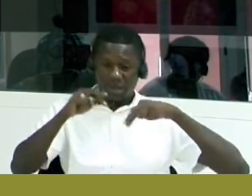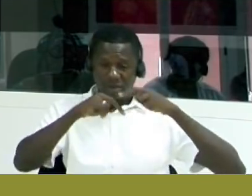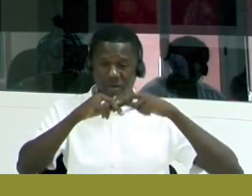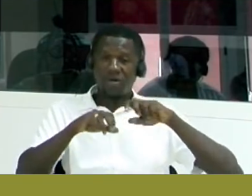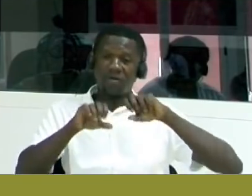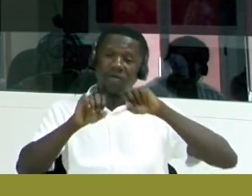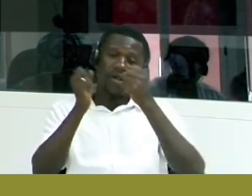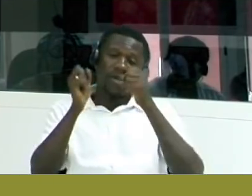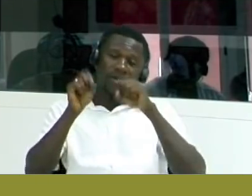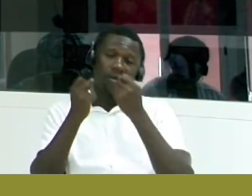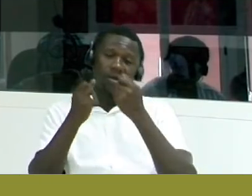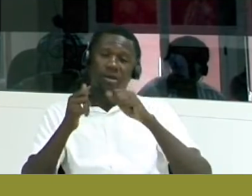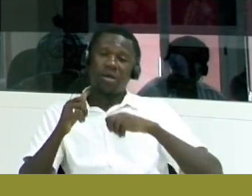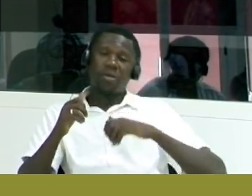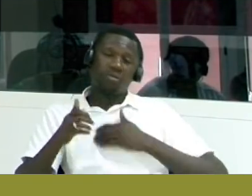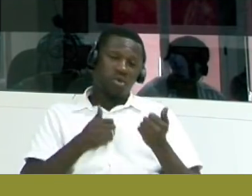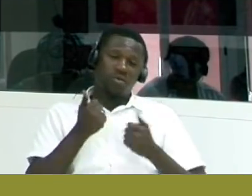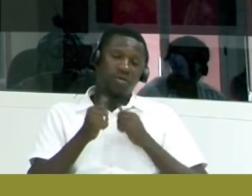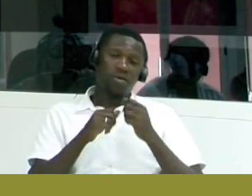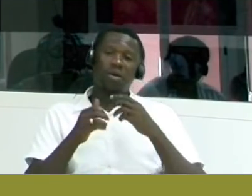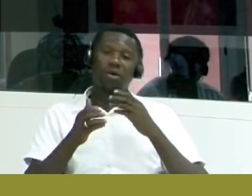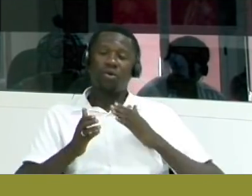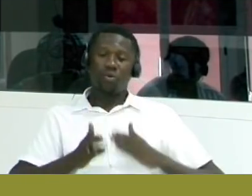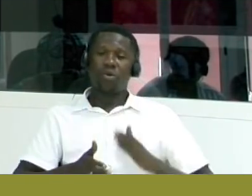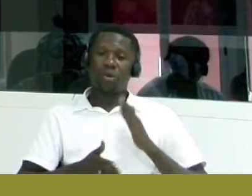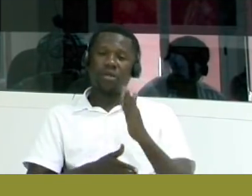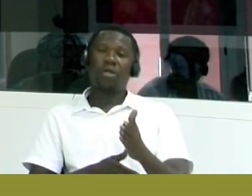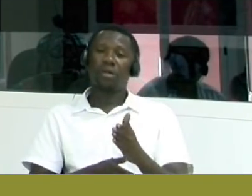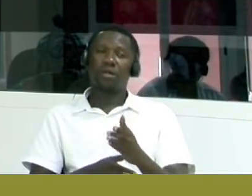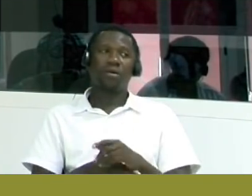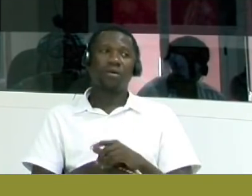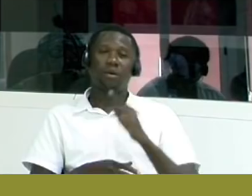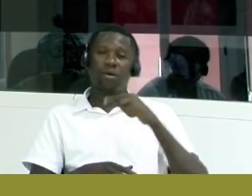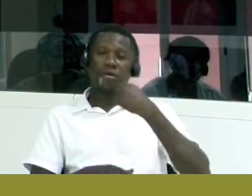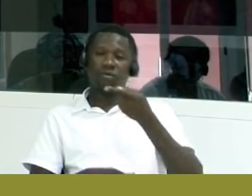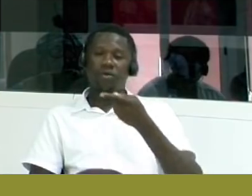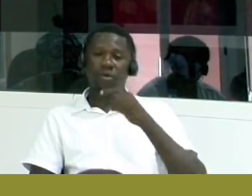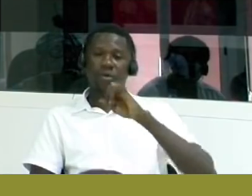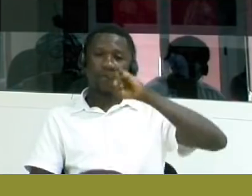violations and abuses of human rights from July